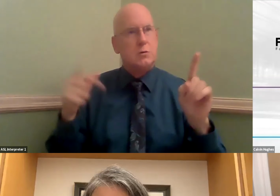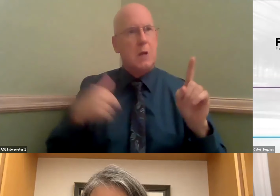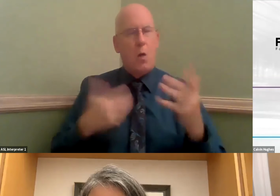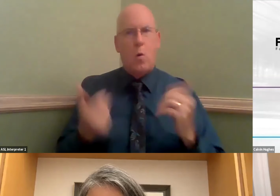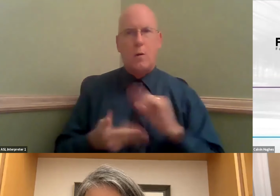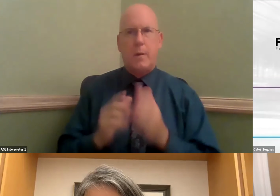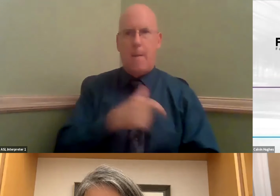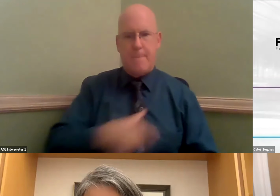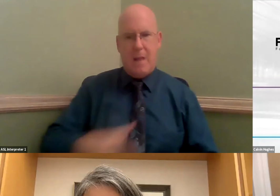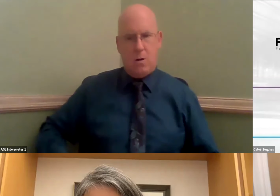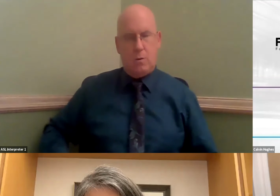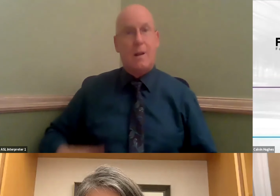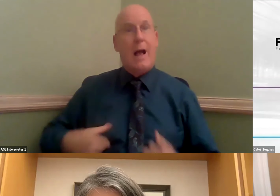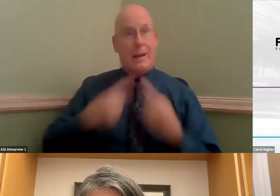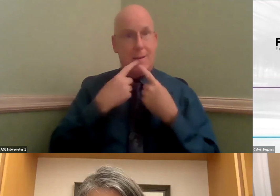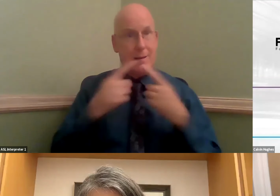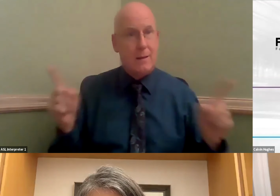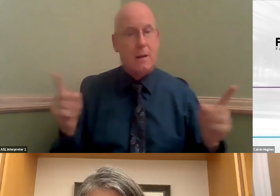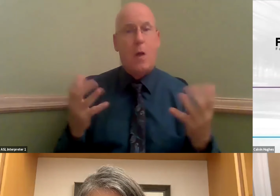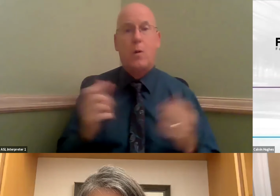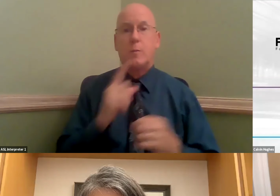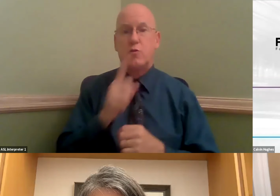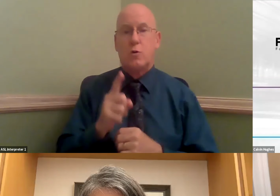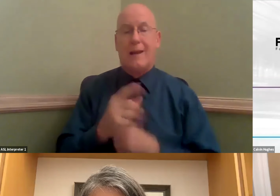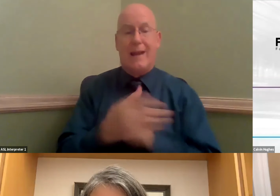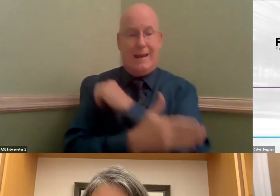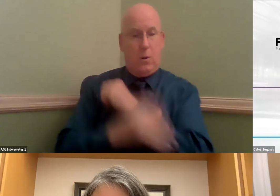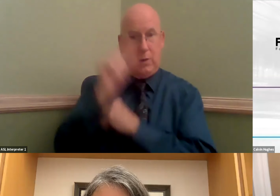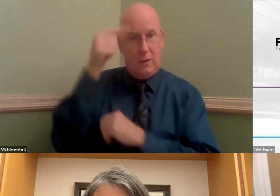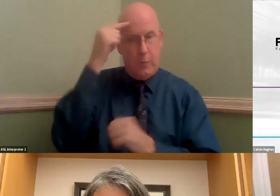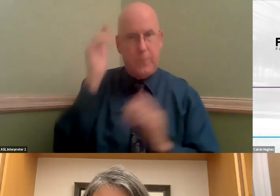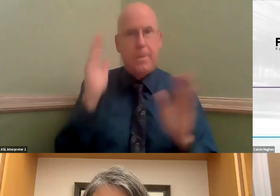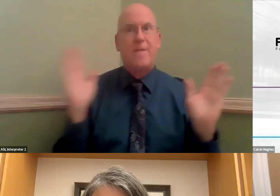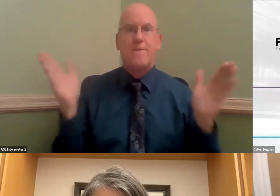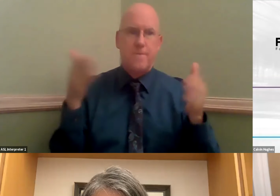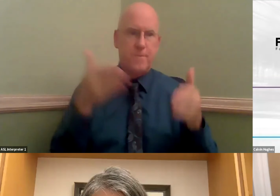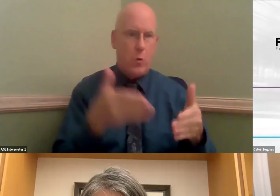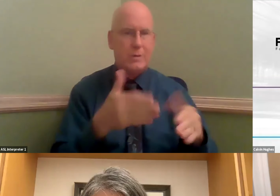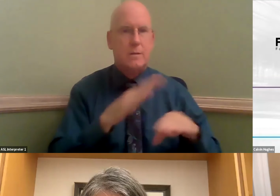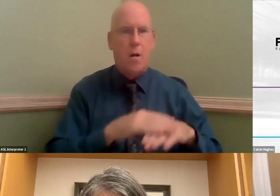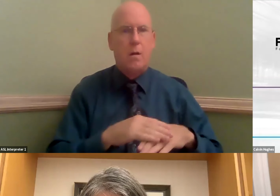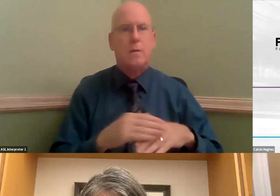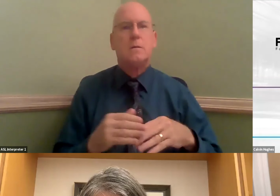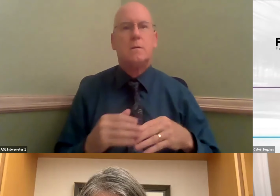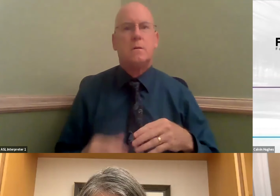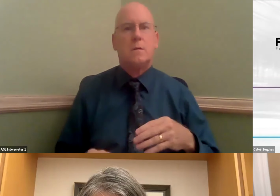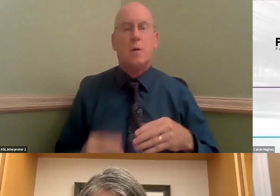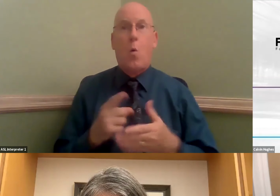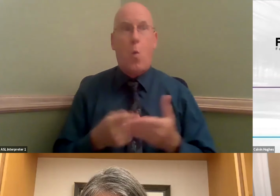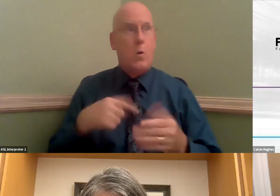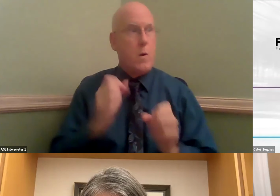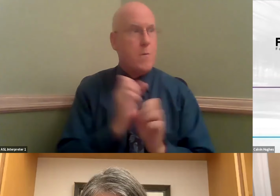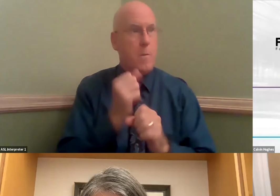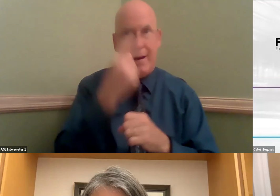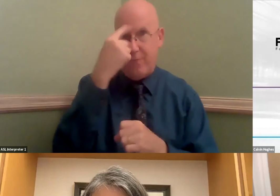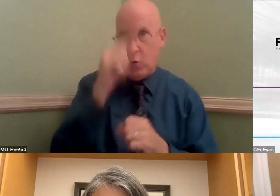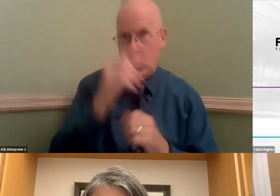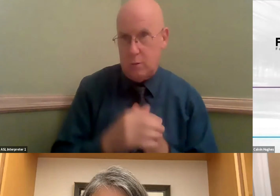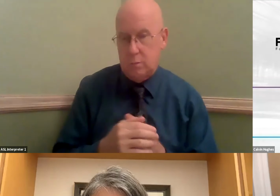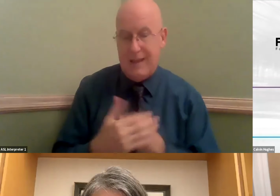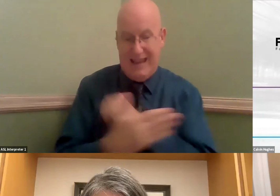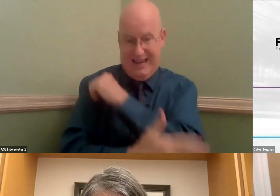said I wanted to make sure that county government refocused its energies on the core service of what we were created for. You know,